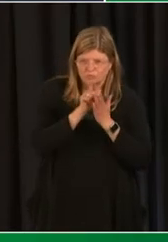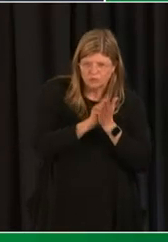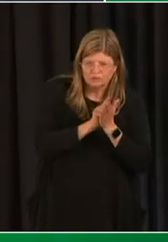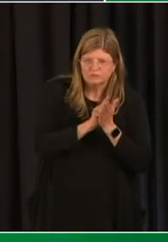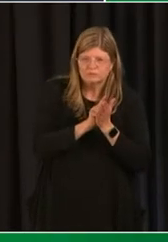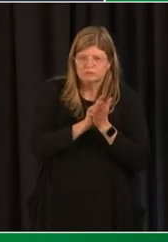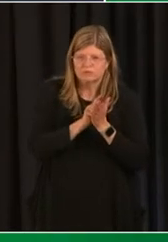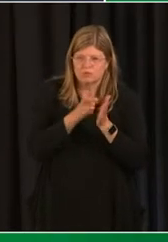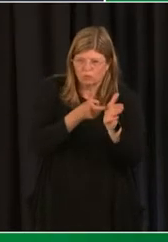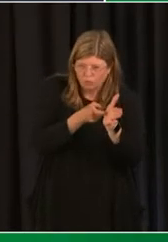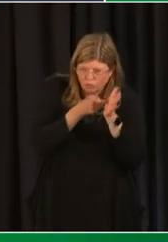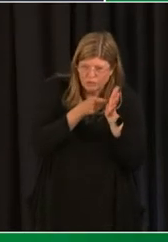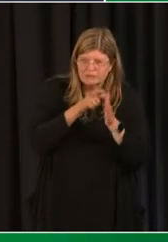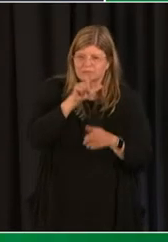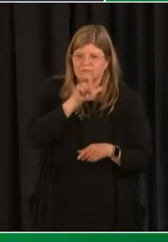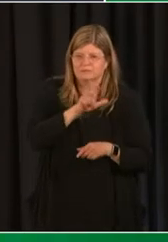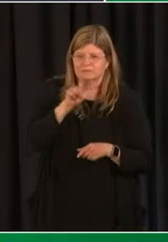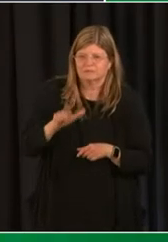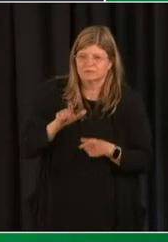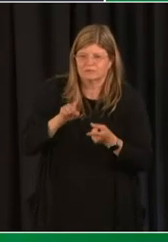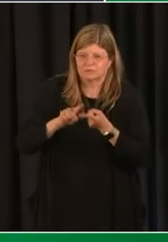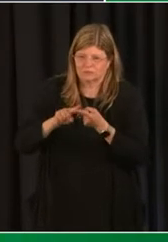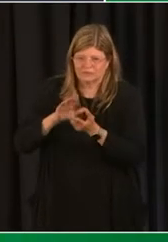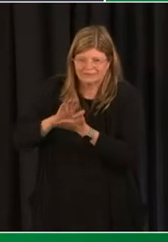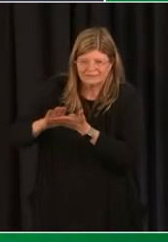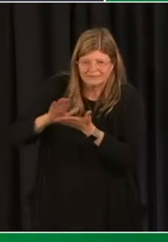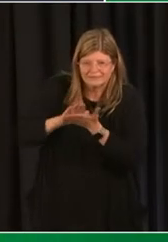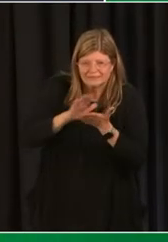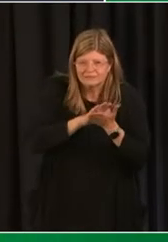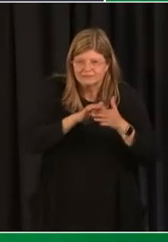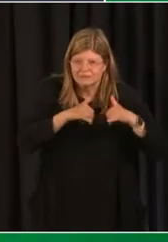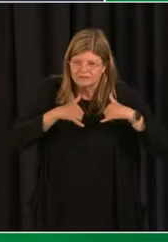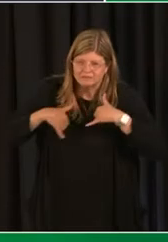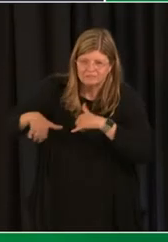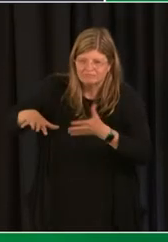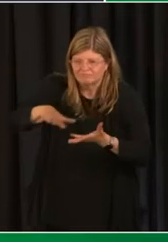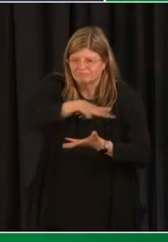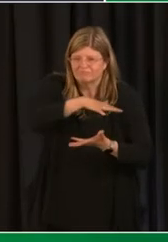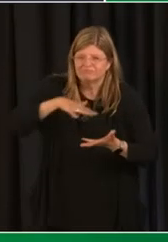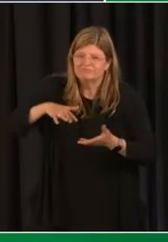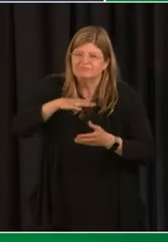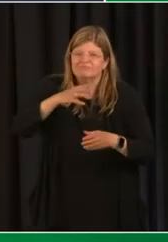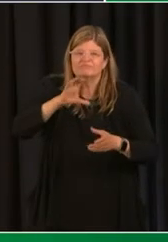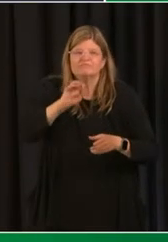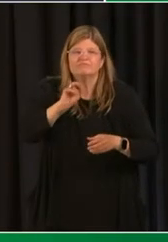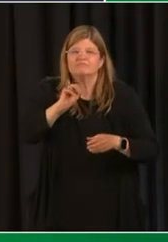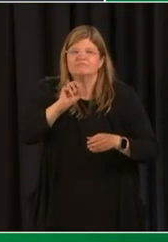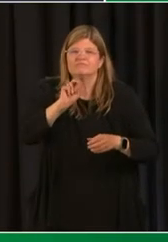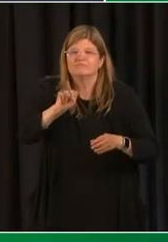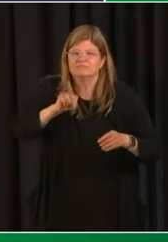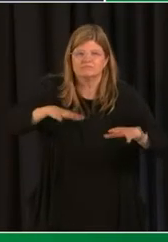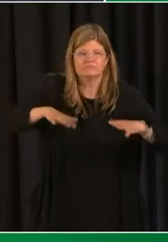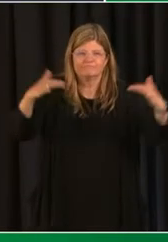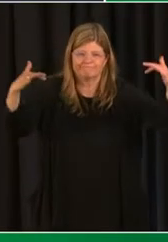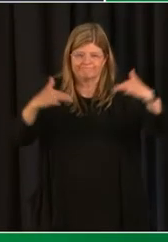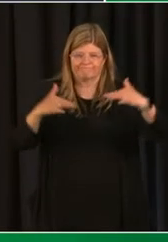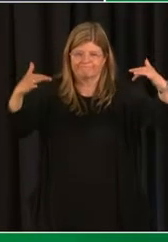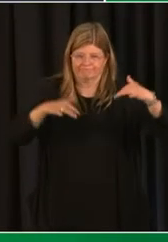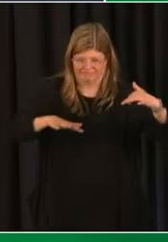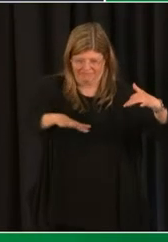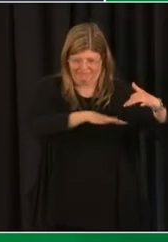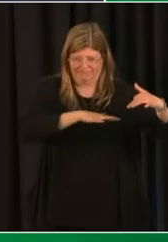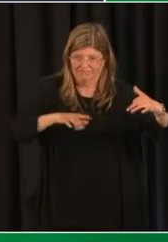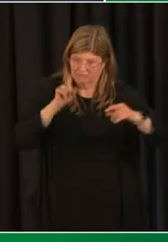require landlords to clean common areas. Can you talk a little bit about that? We got a question from Deborah